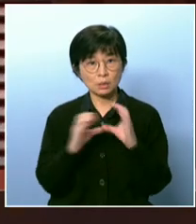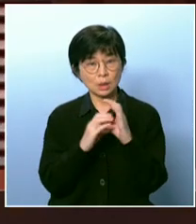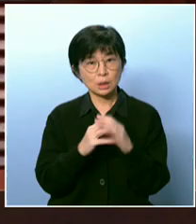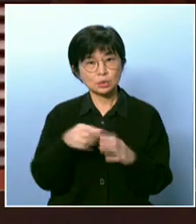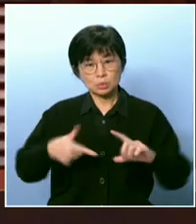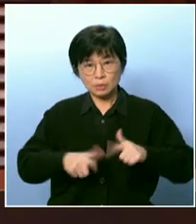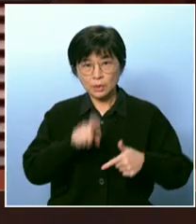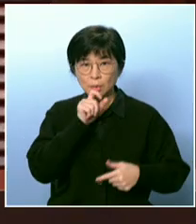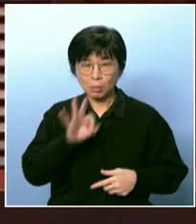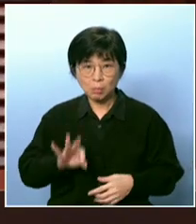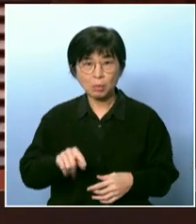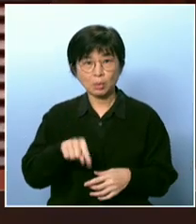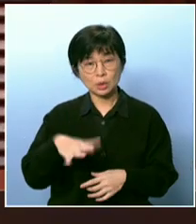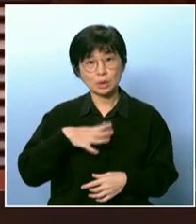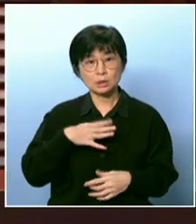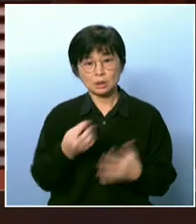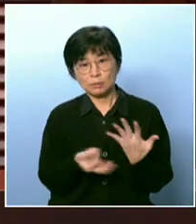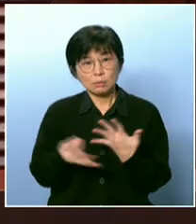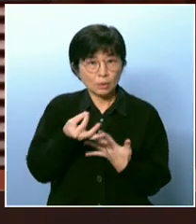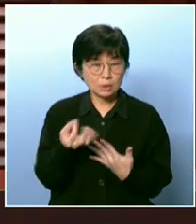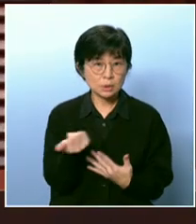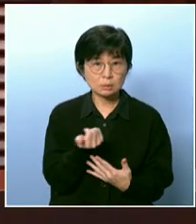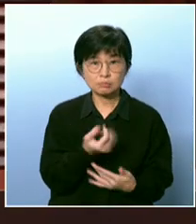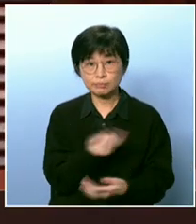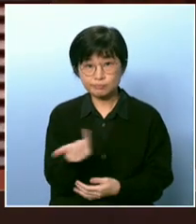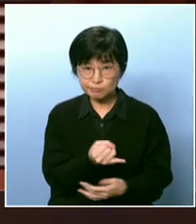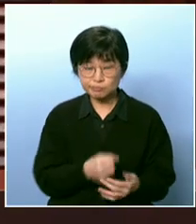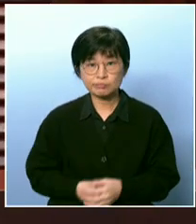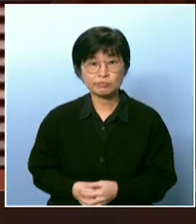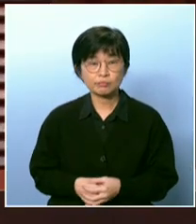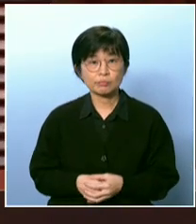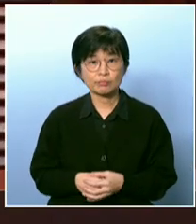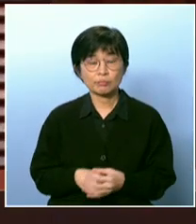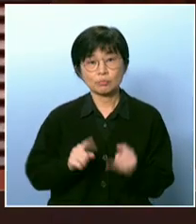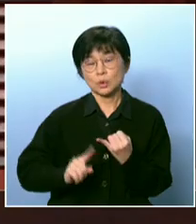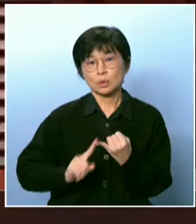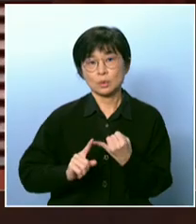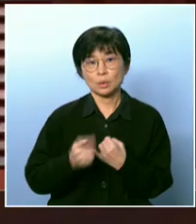we've seen some improvement in the 9th and 10th batches.